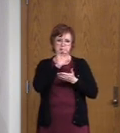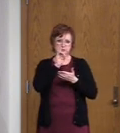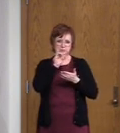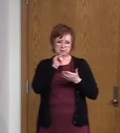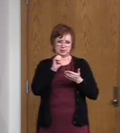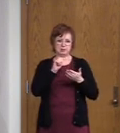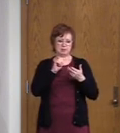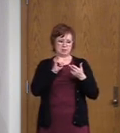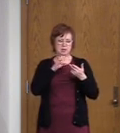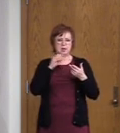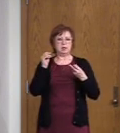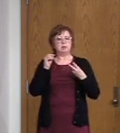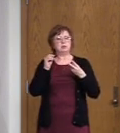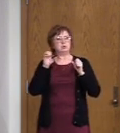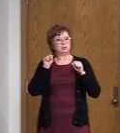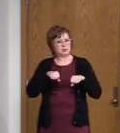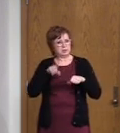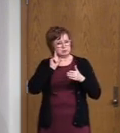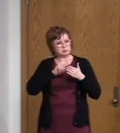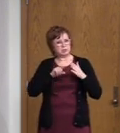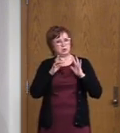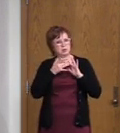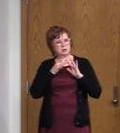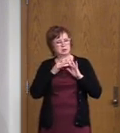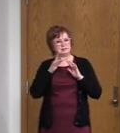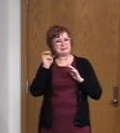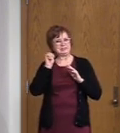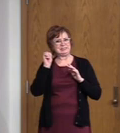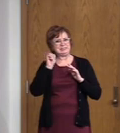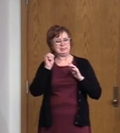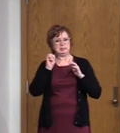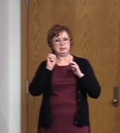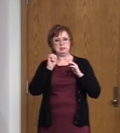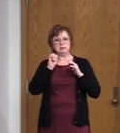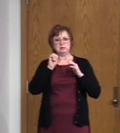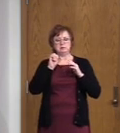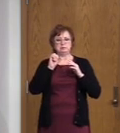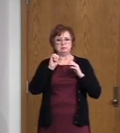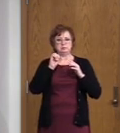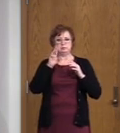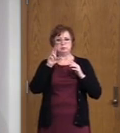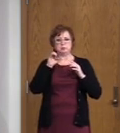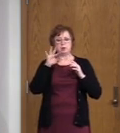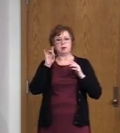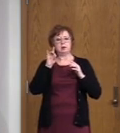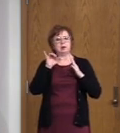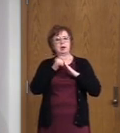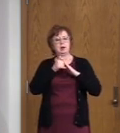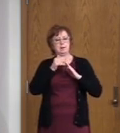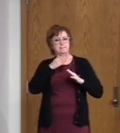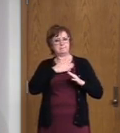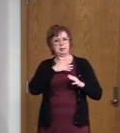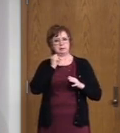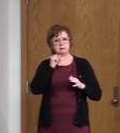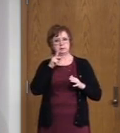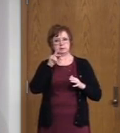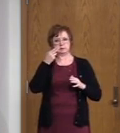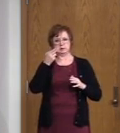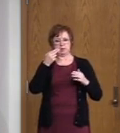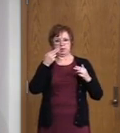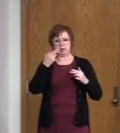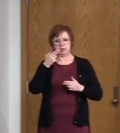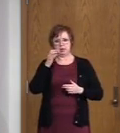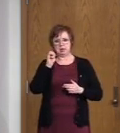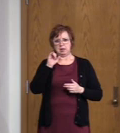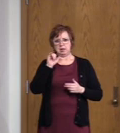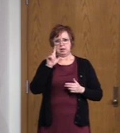and they will also have an electronic record that can be accessed by them registering for My Sask Health Record. So there'll be two ways in which they'll be able